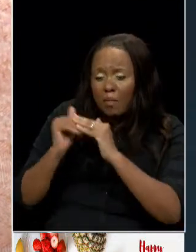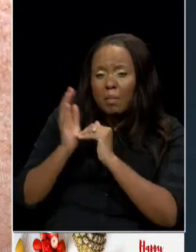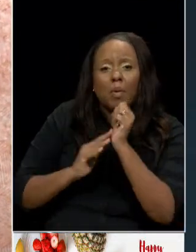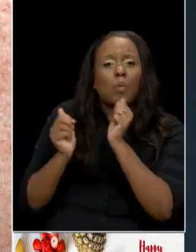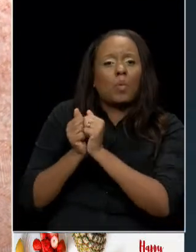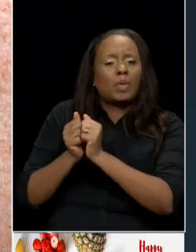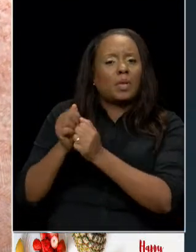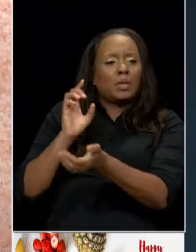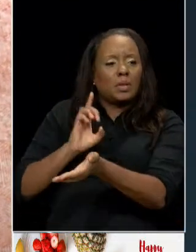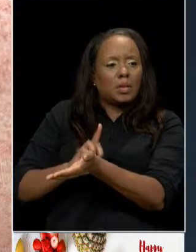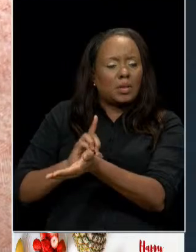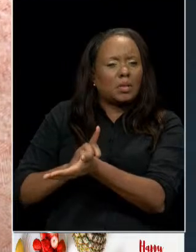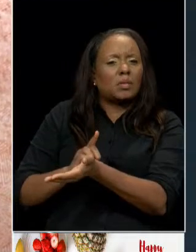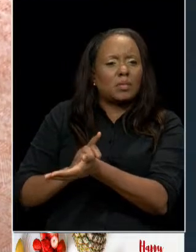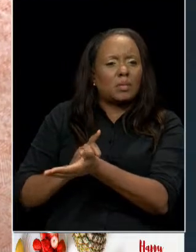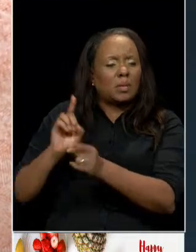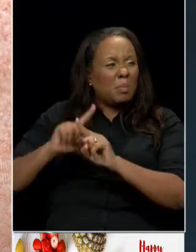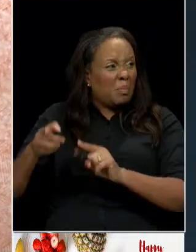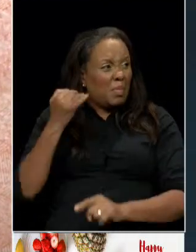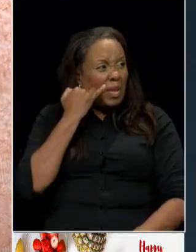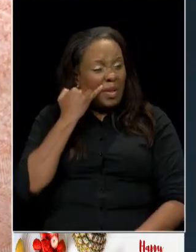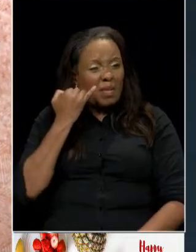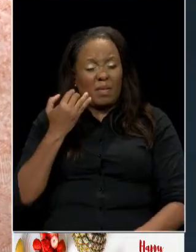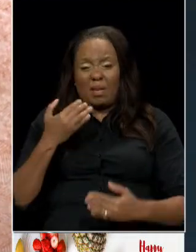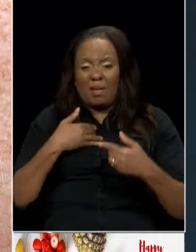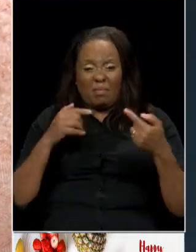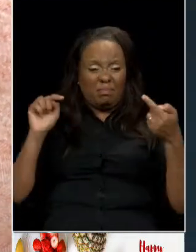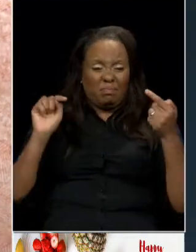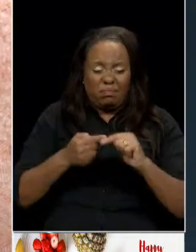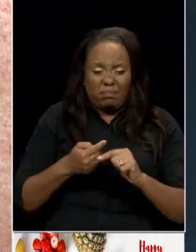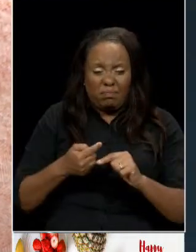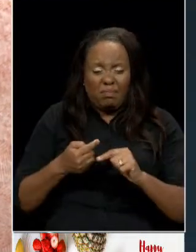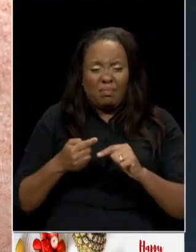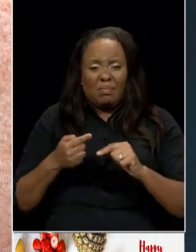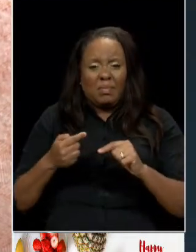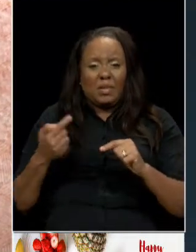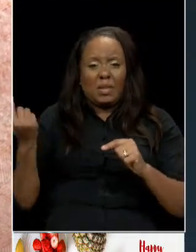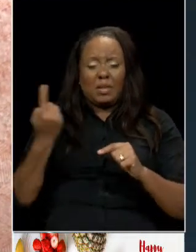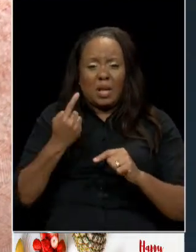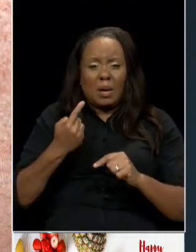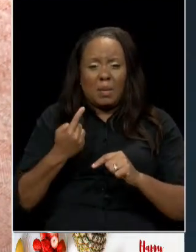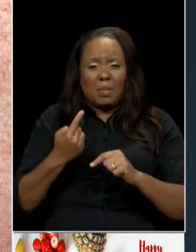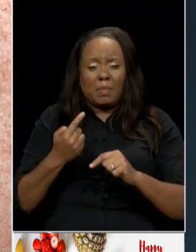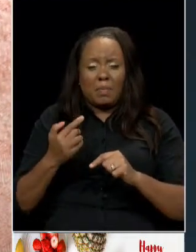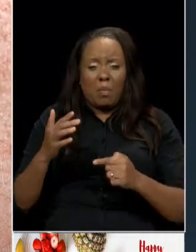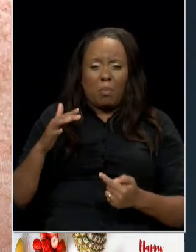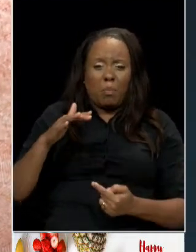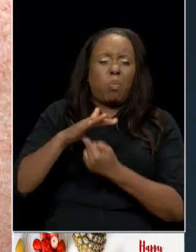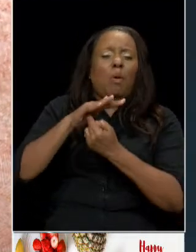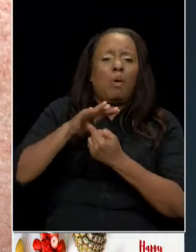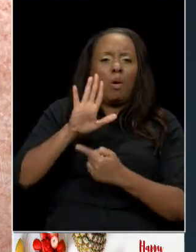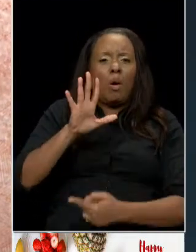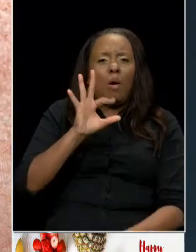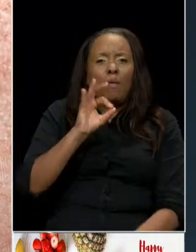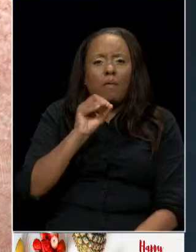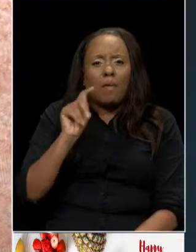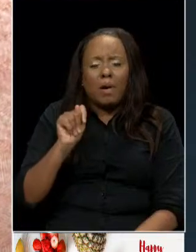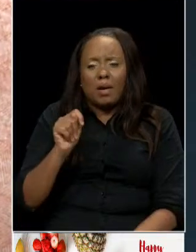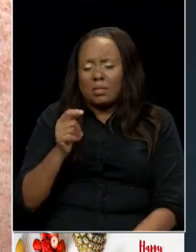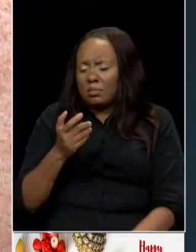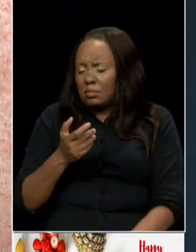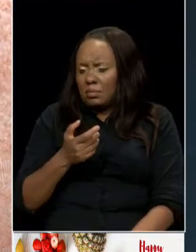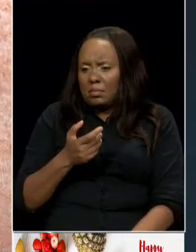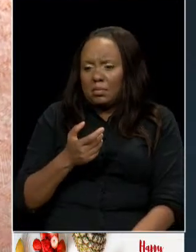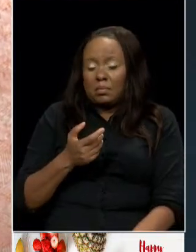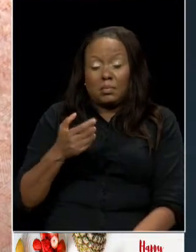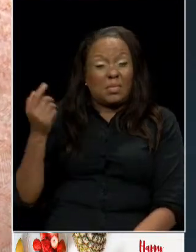that is permanent, like a wound or abrasion, a cut, anything that actually pierces your skin and causes fluid and things that